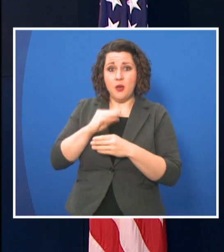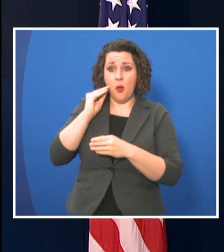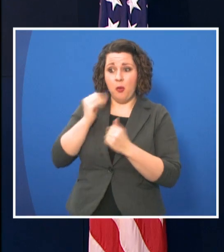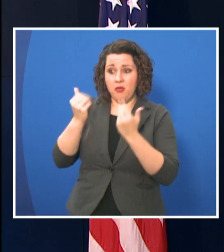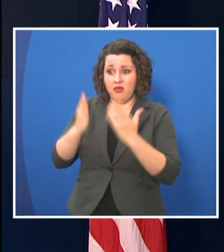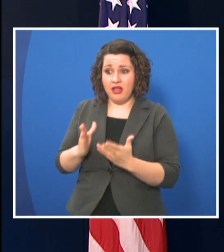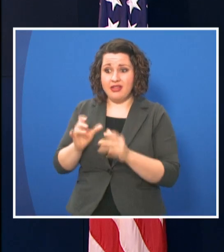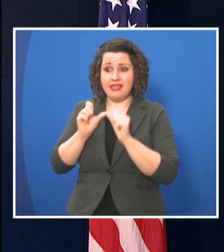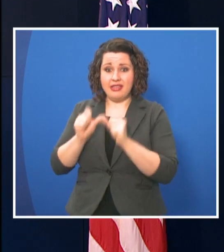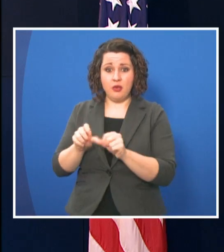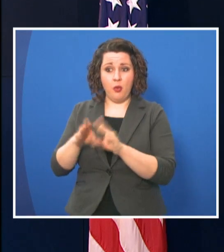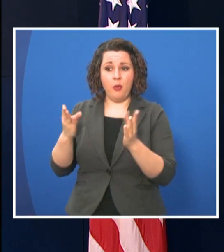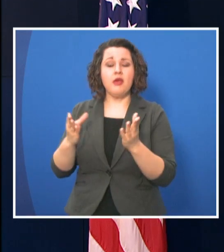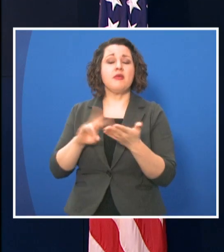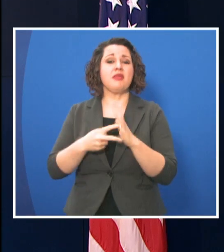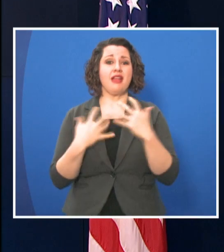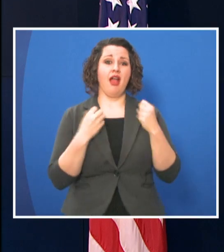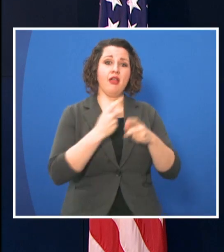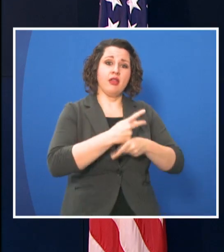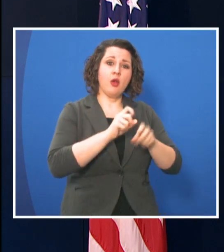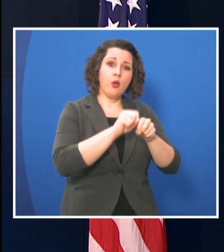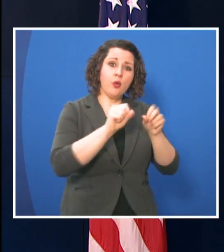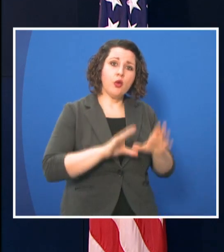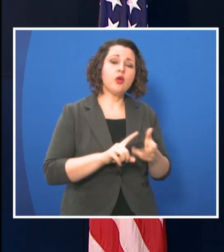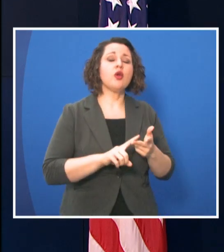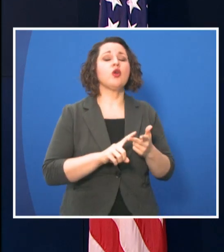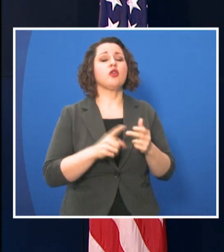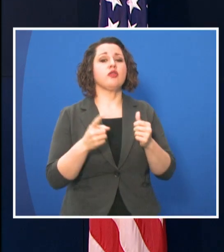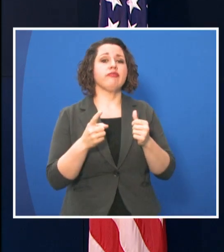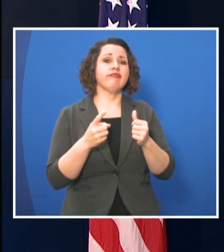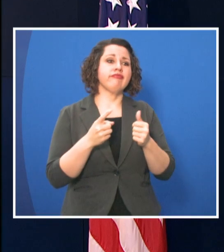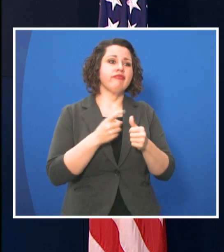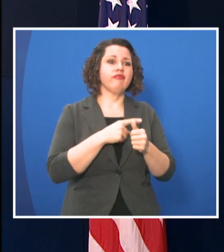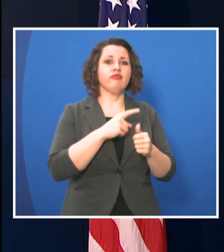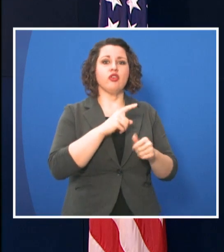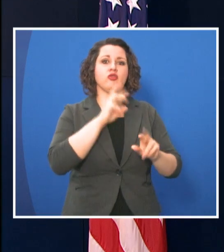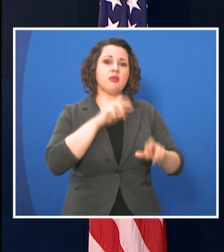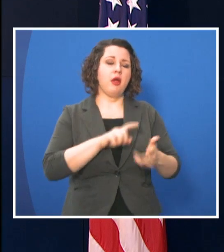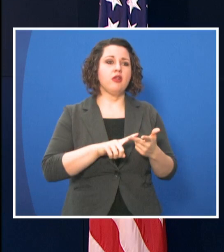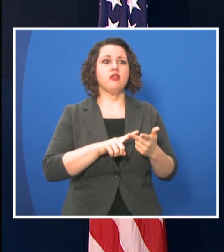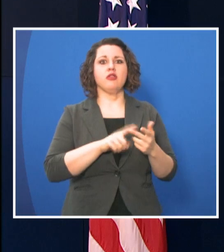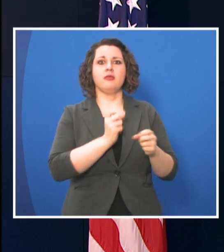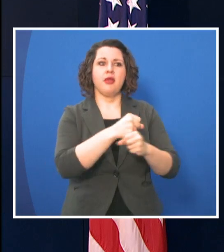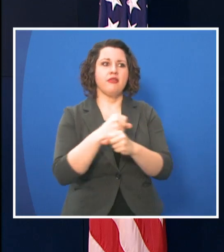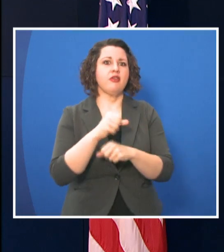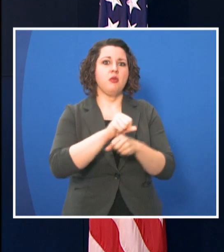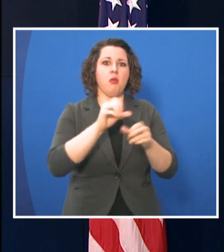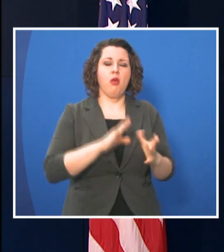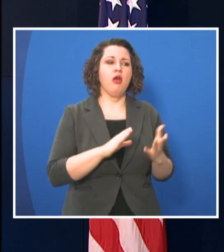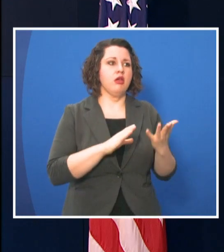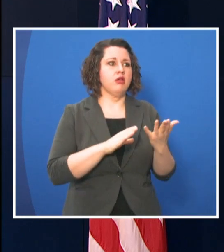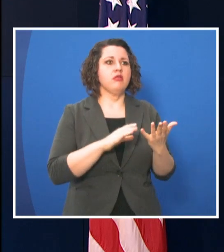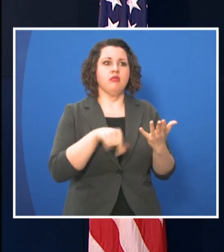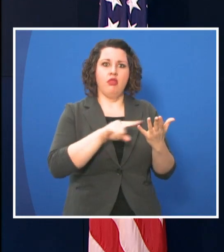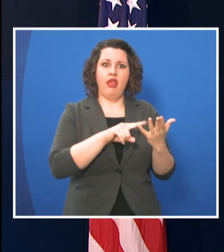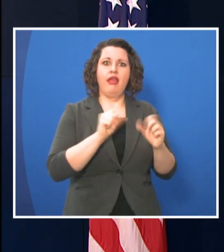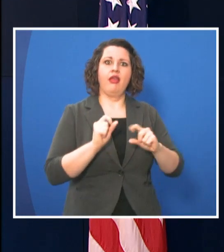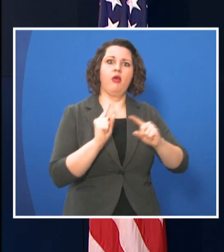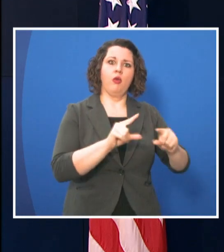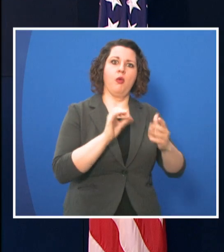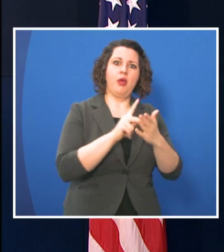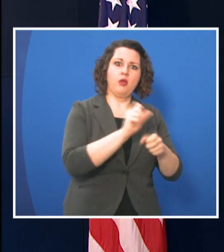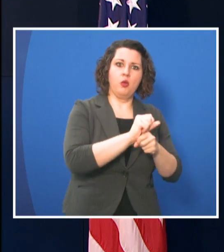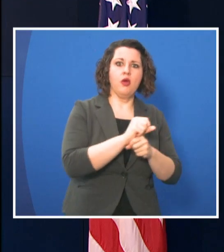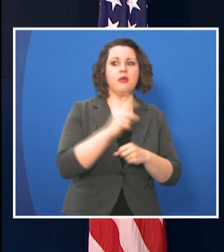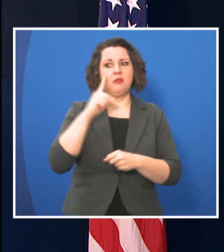our healthcare workers, our first responders, manufacturing employees, and others would not have been able to do their part to